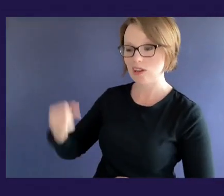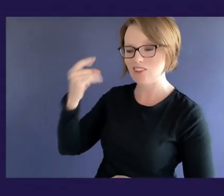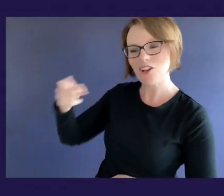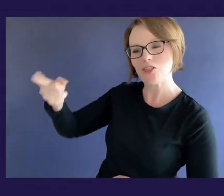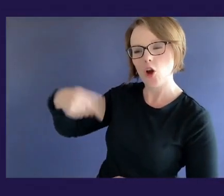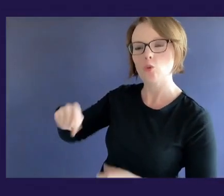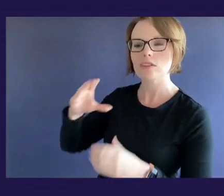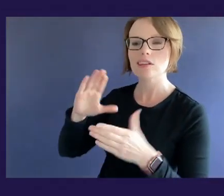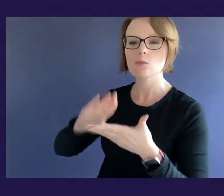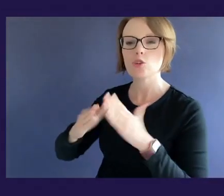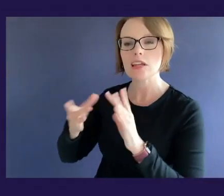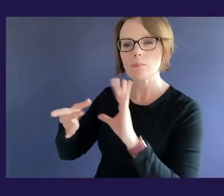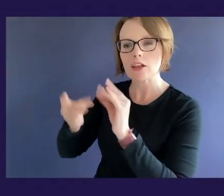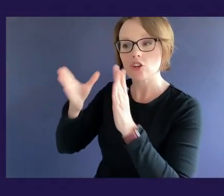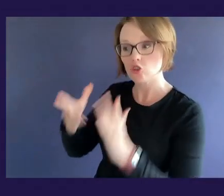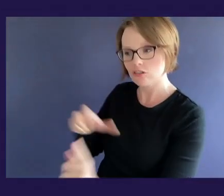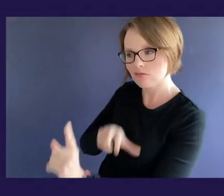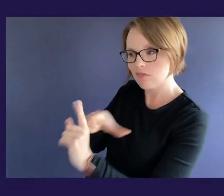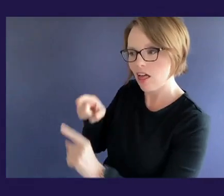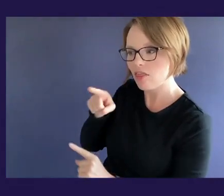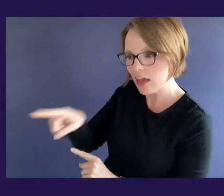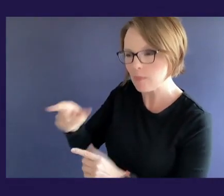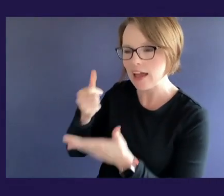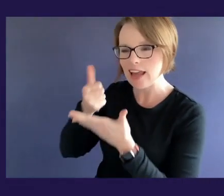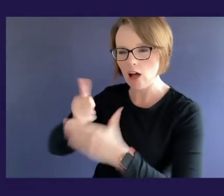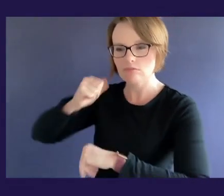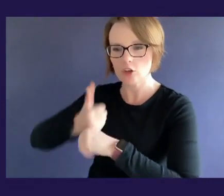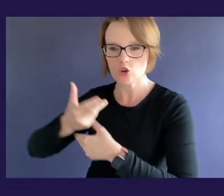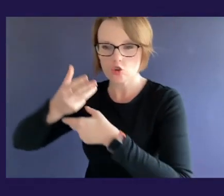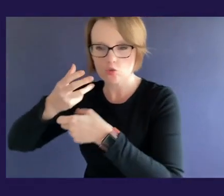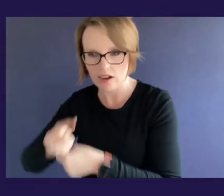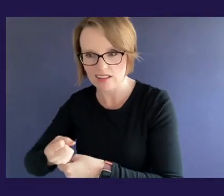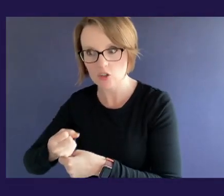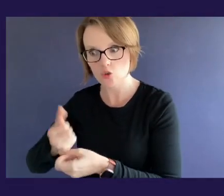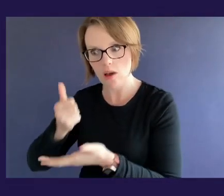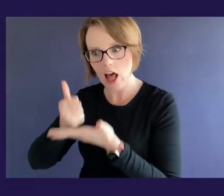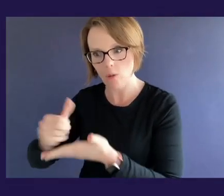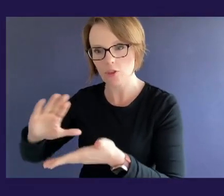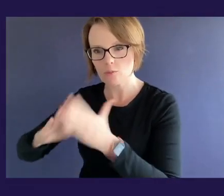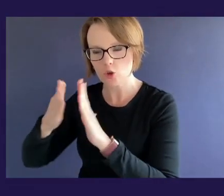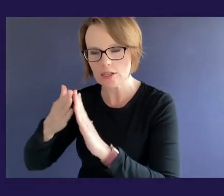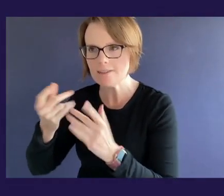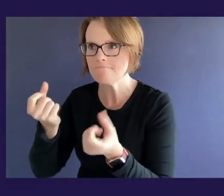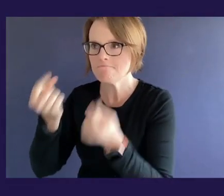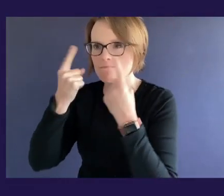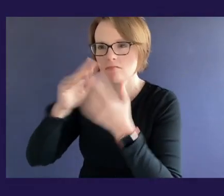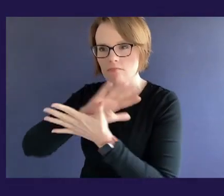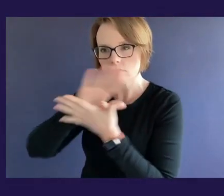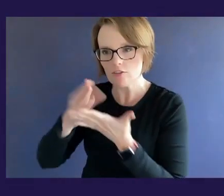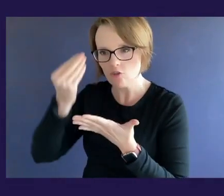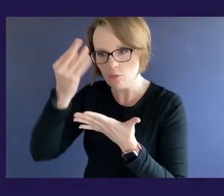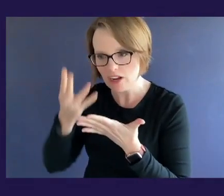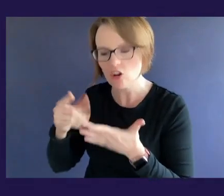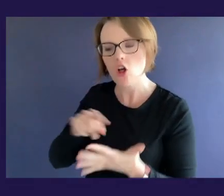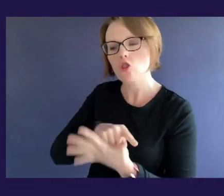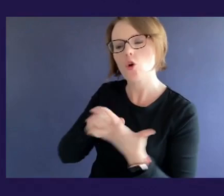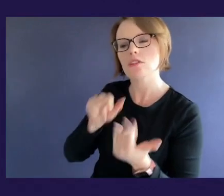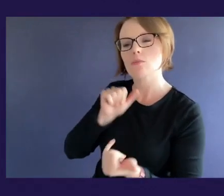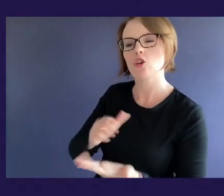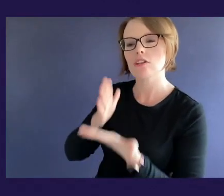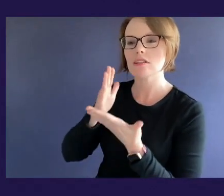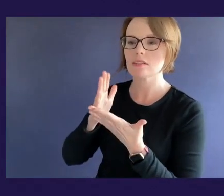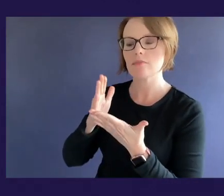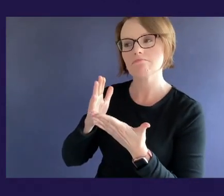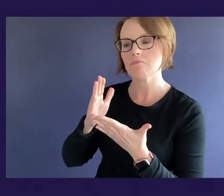by establishing trust and understanding community information needs, these approaches offer a really promising way to